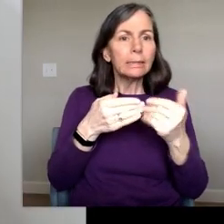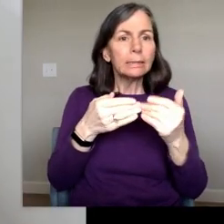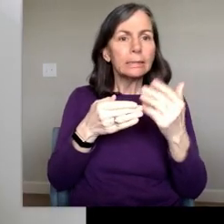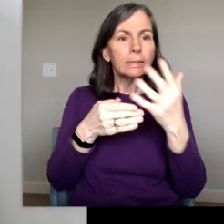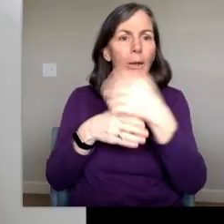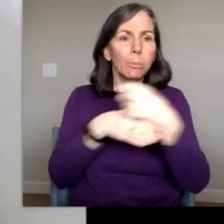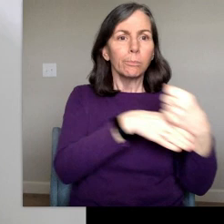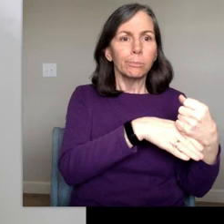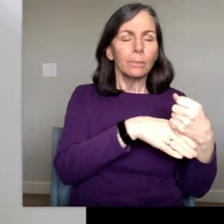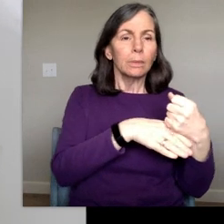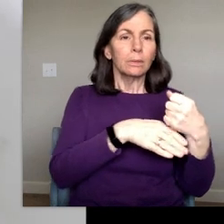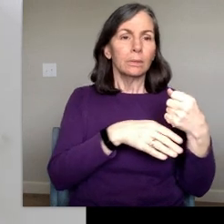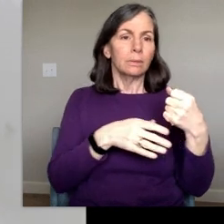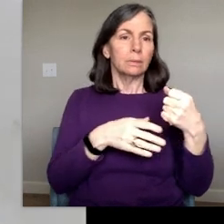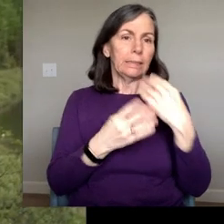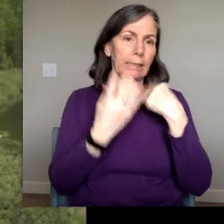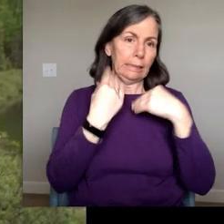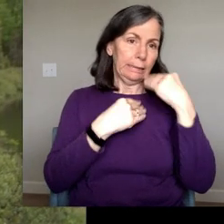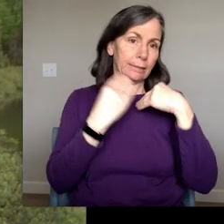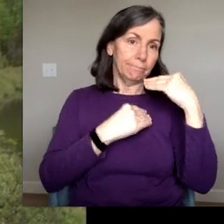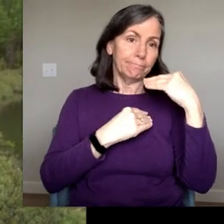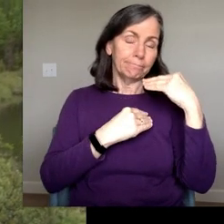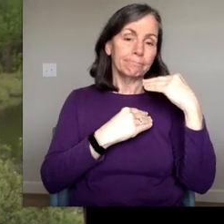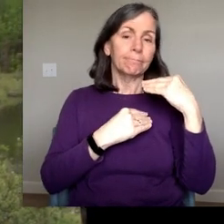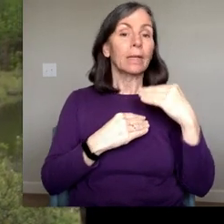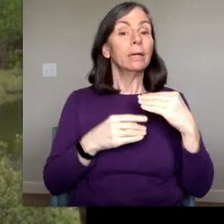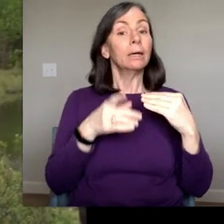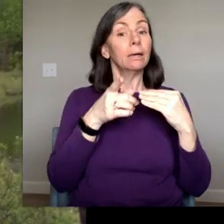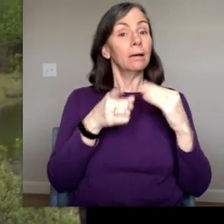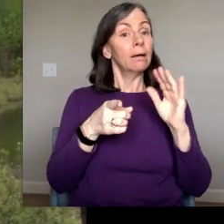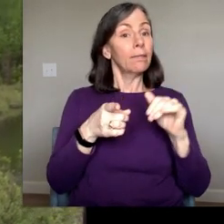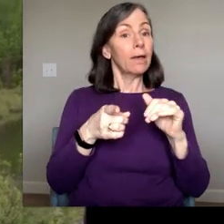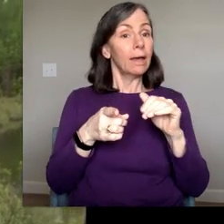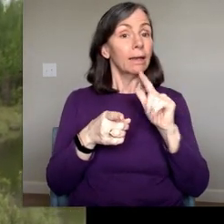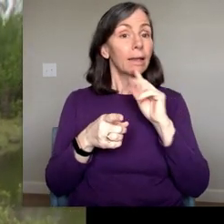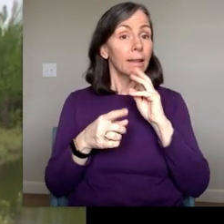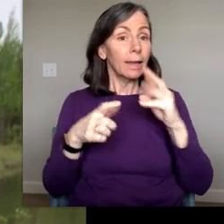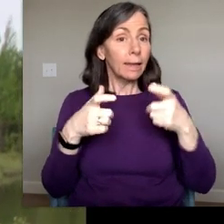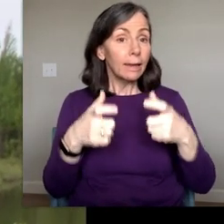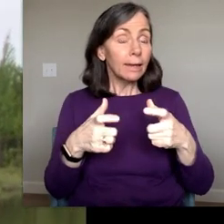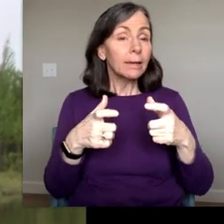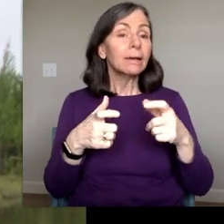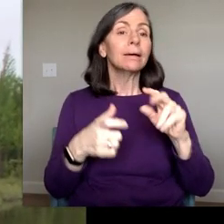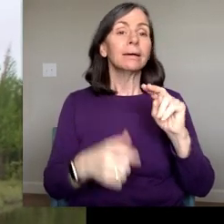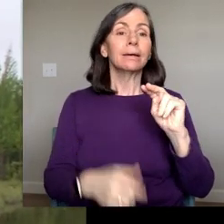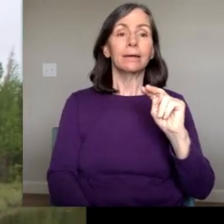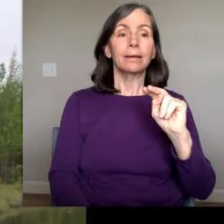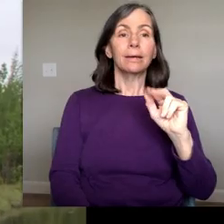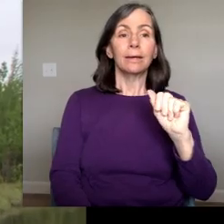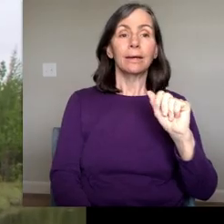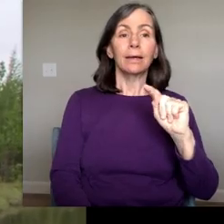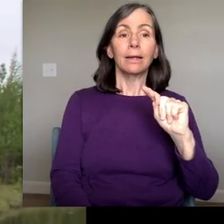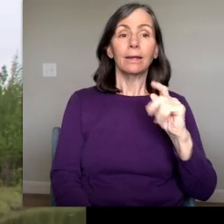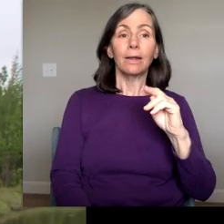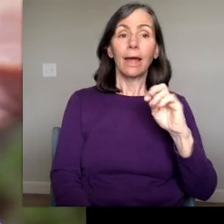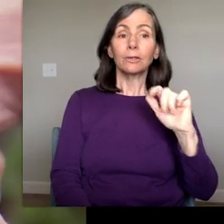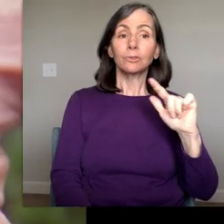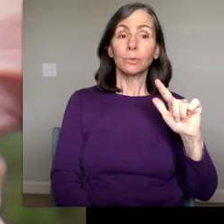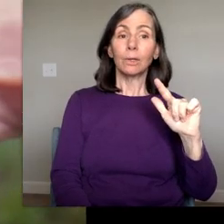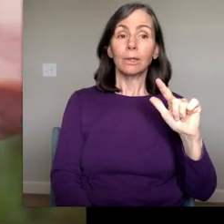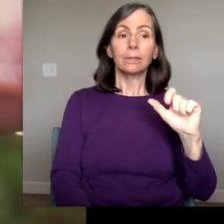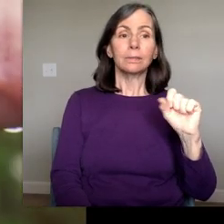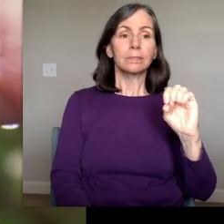In this lake, natural selection has been at work. If you look at the pelvis of this fish,